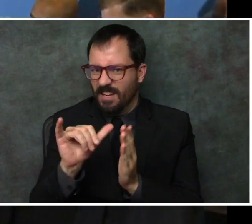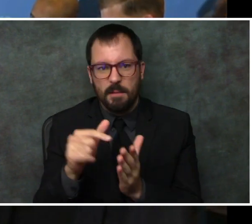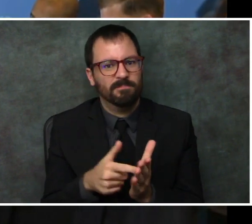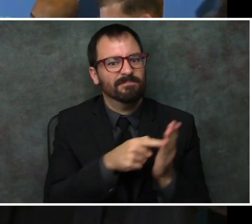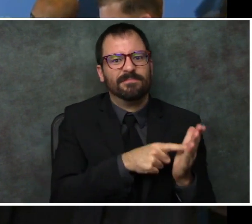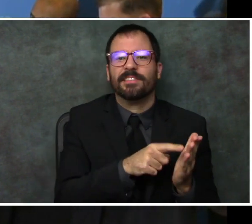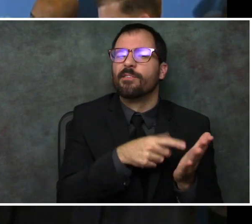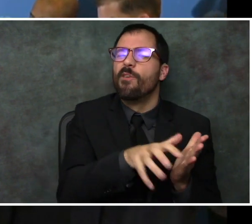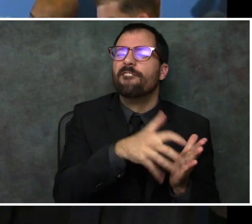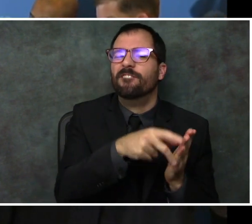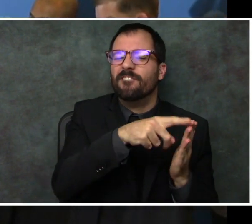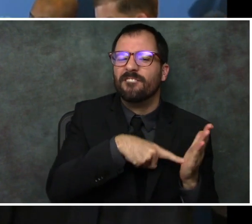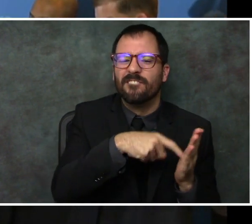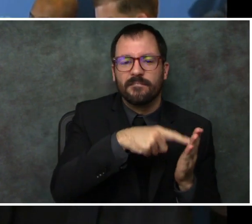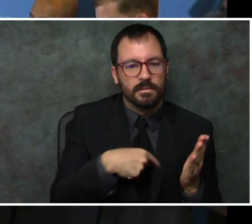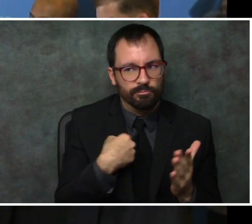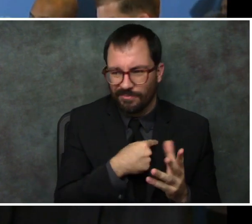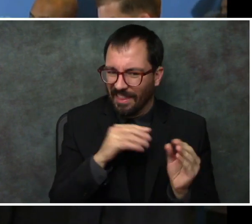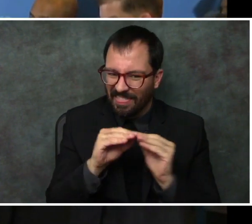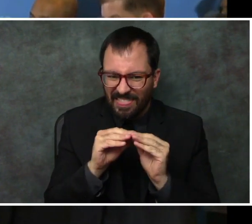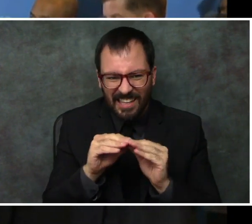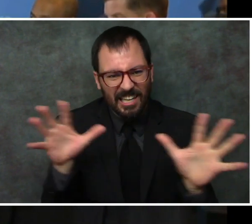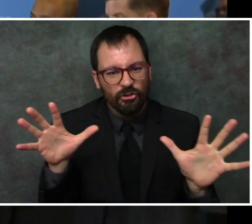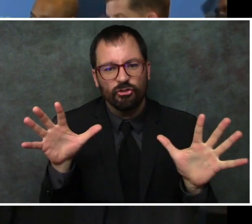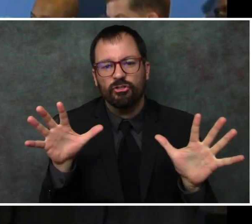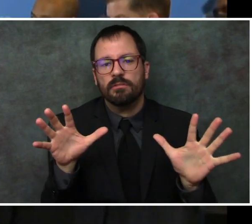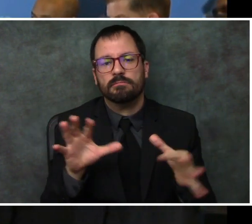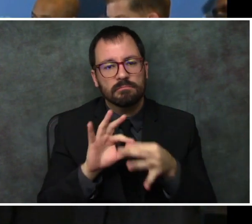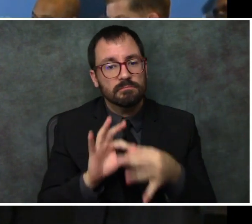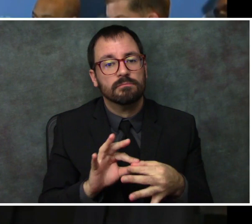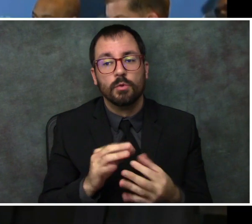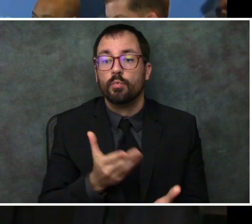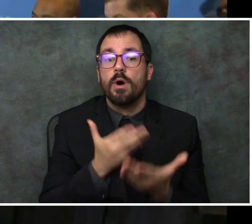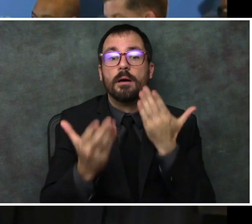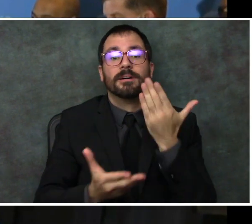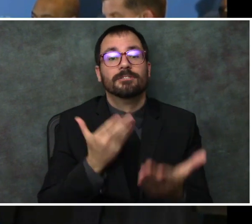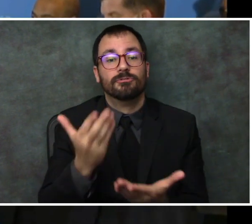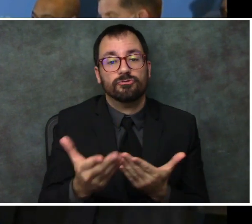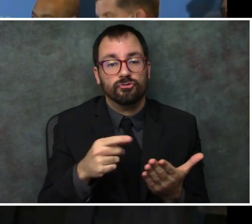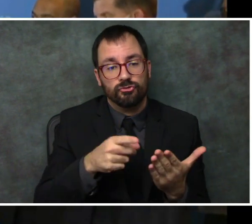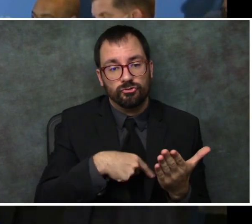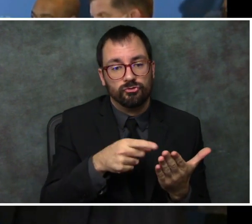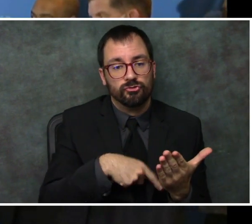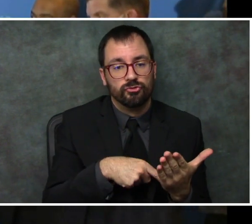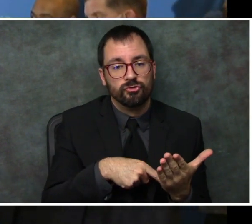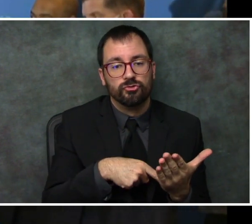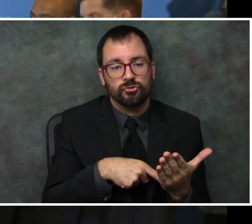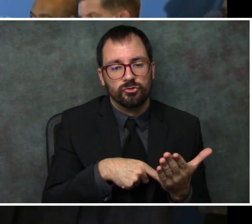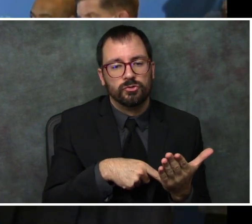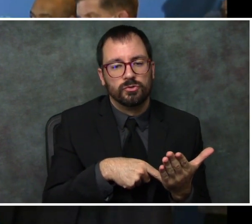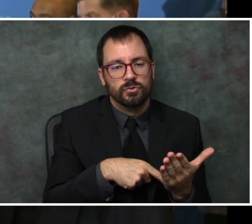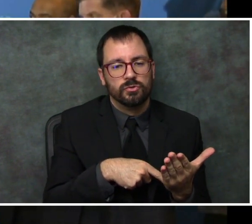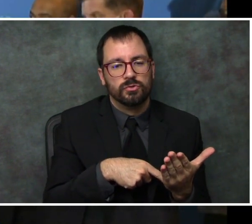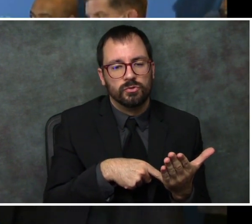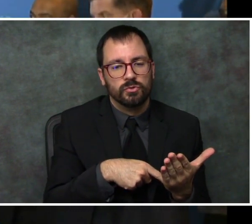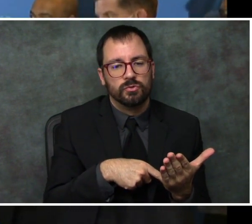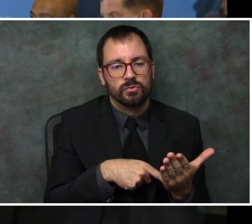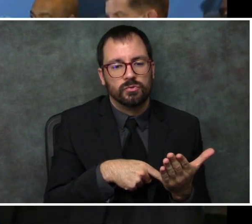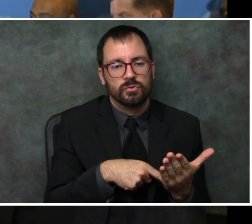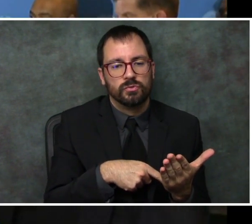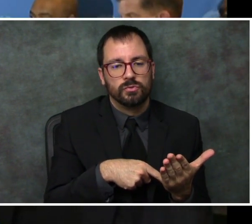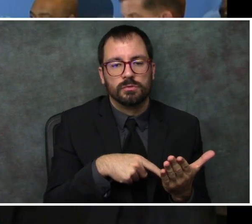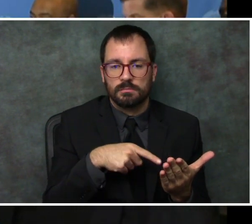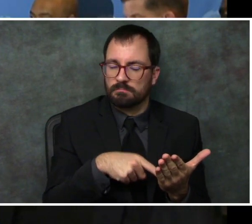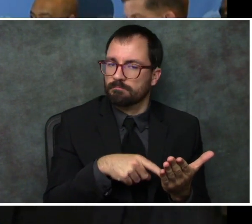very clear that with respect to those recommendations that relate